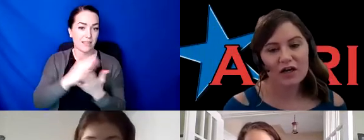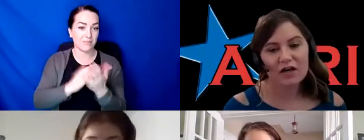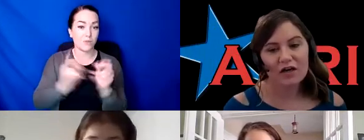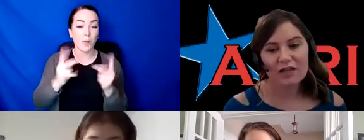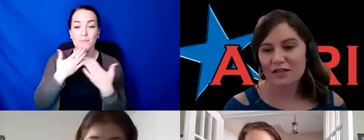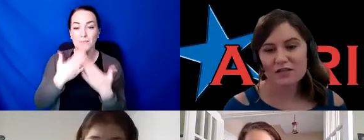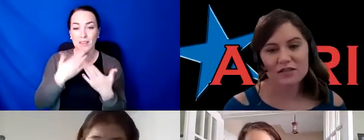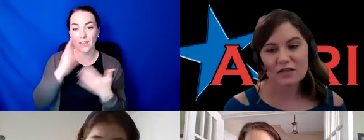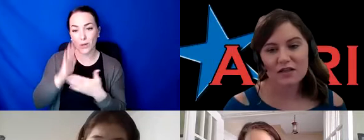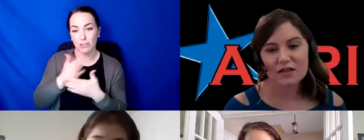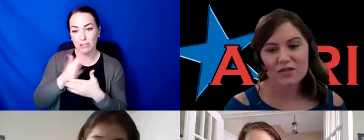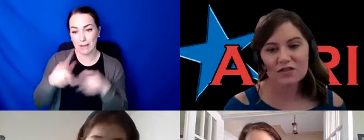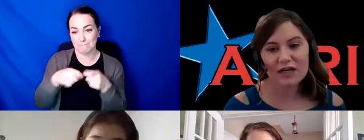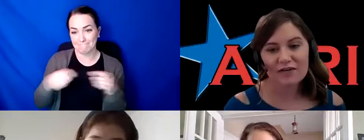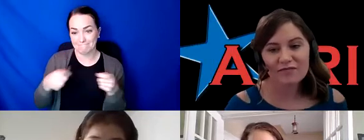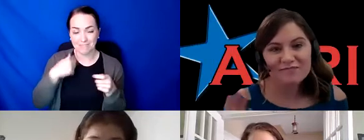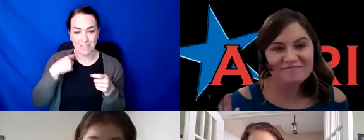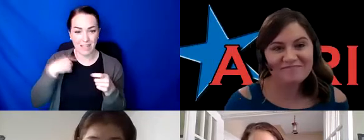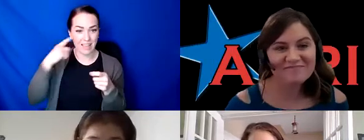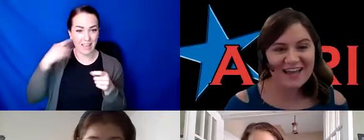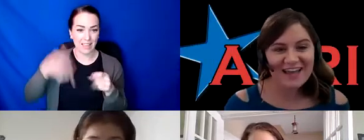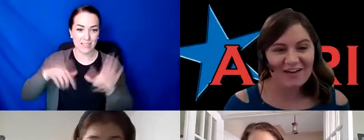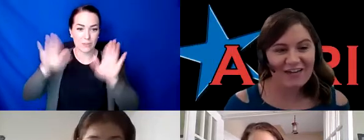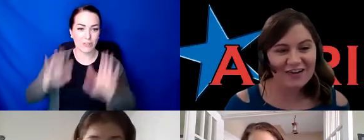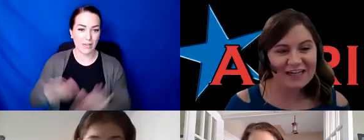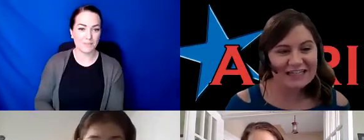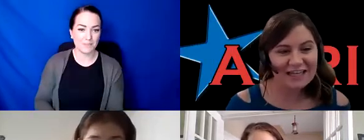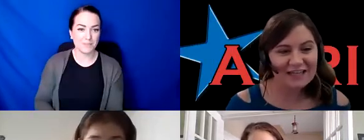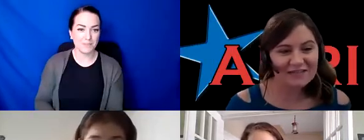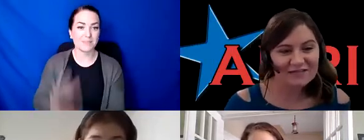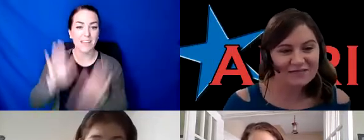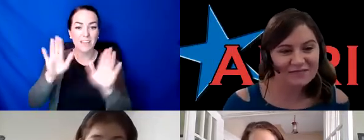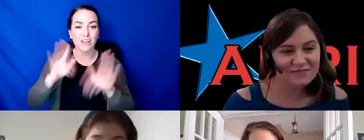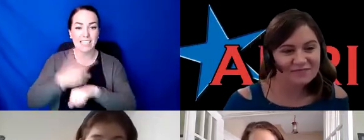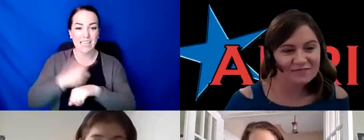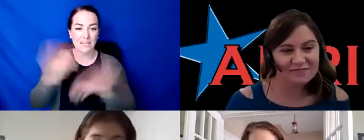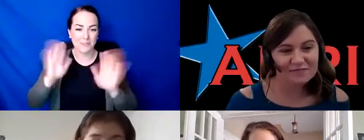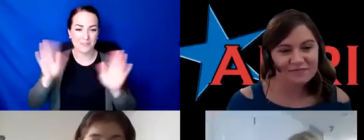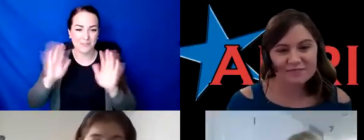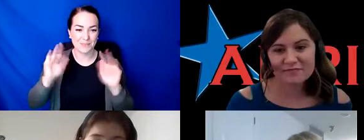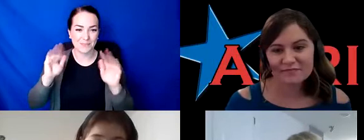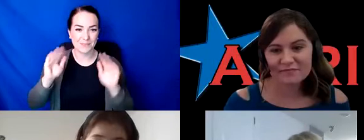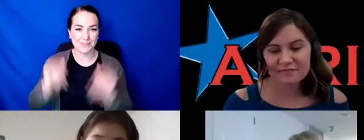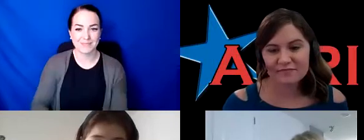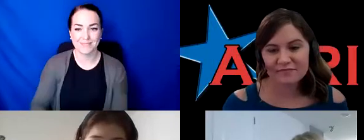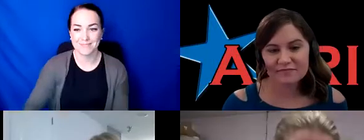sharing. I think this is great. Y'all have a great day.